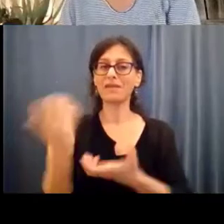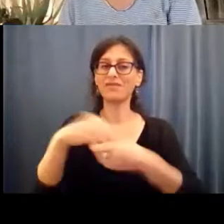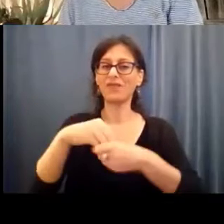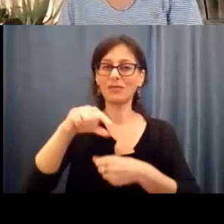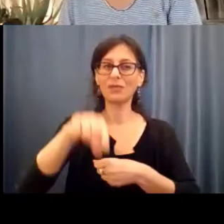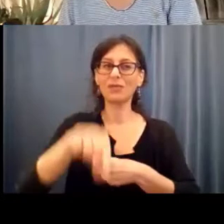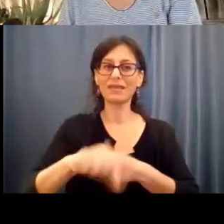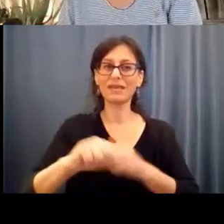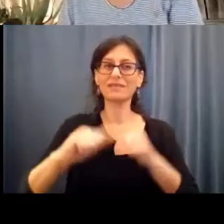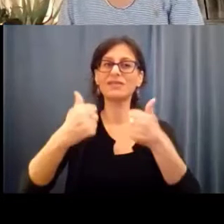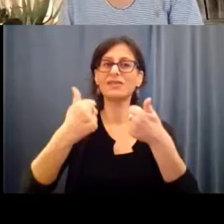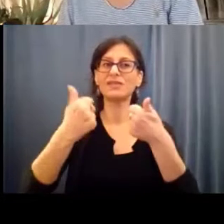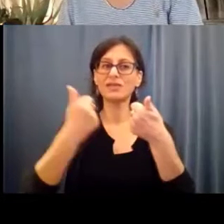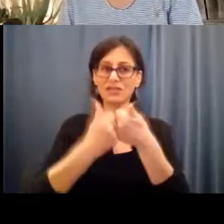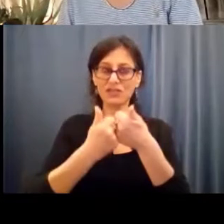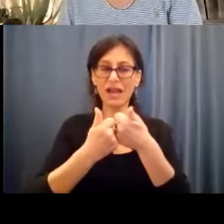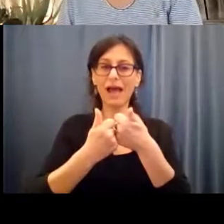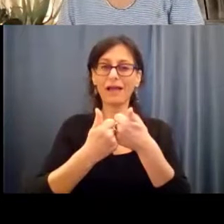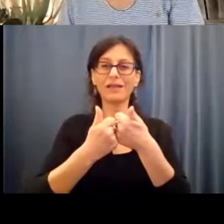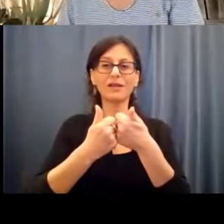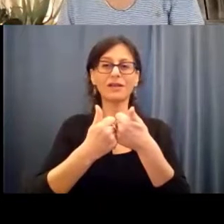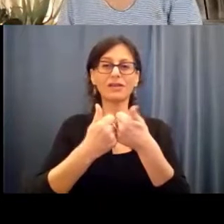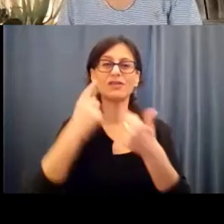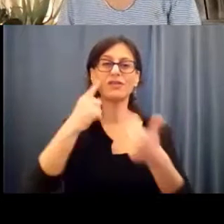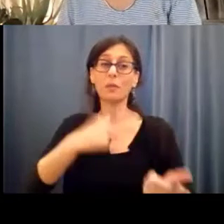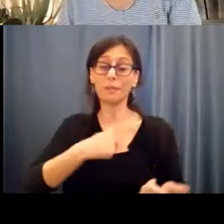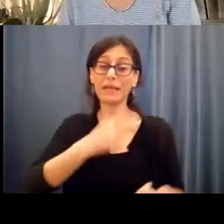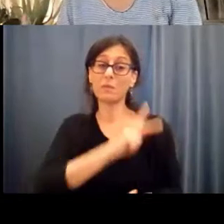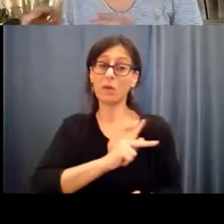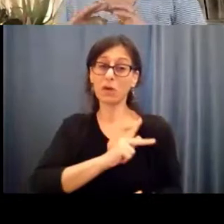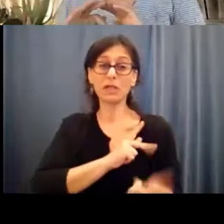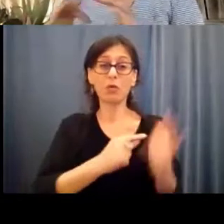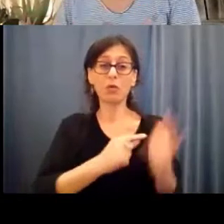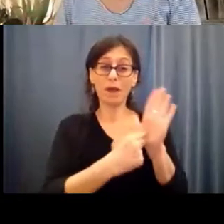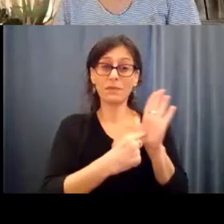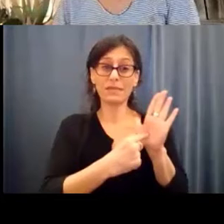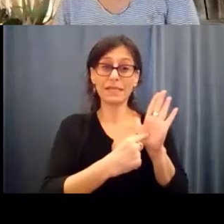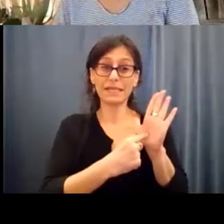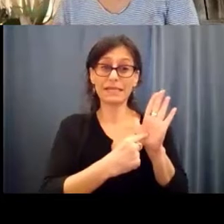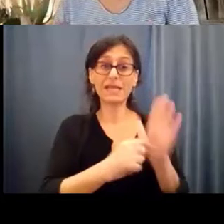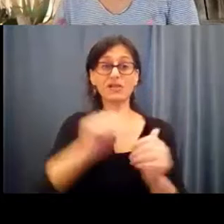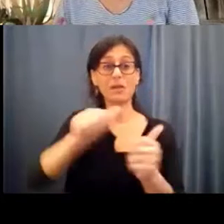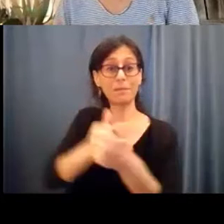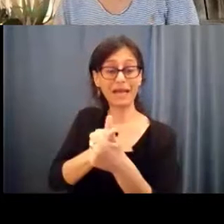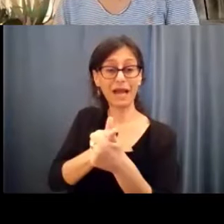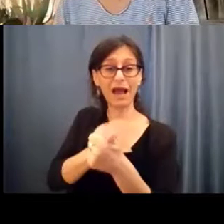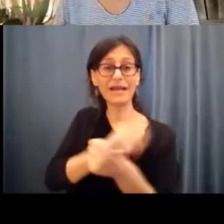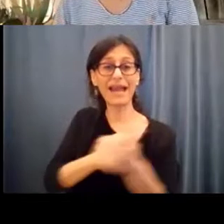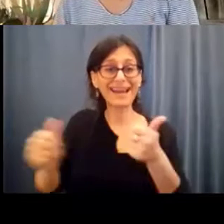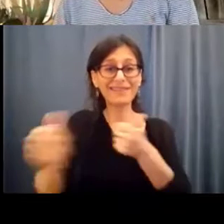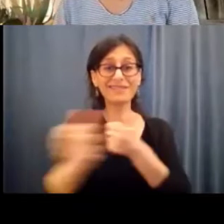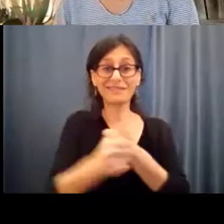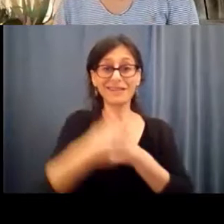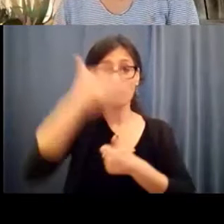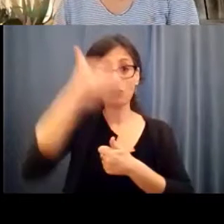whole challenge. And for me personally, representation both behind and in front of the lens is extremely important.